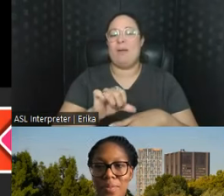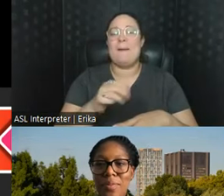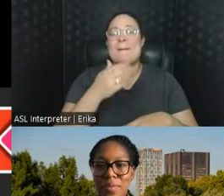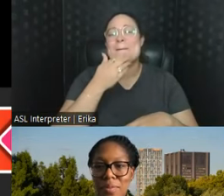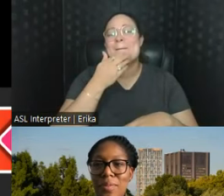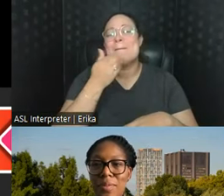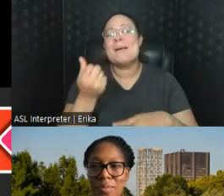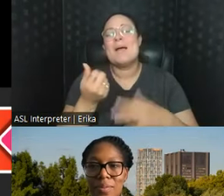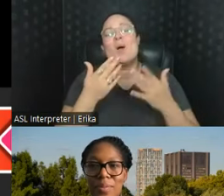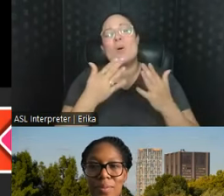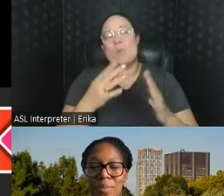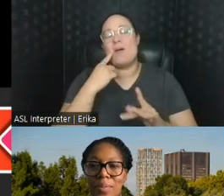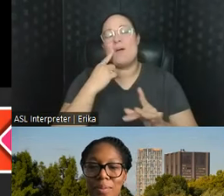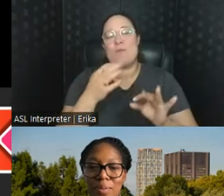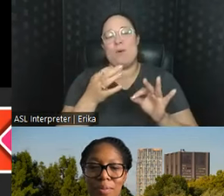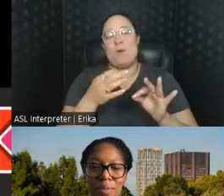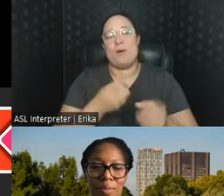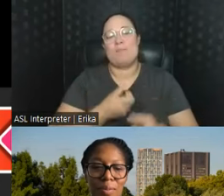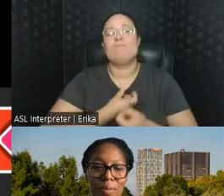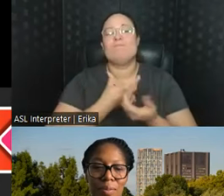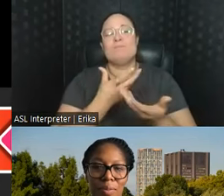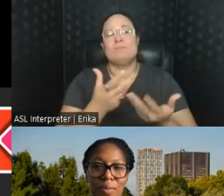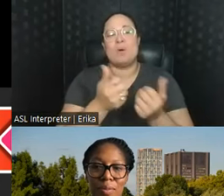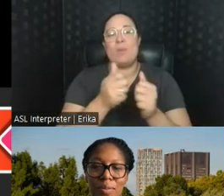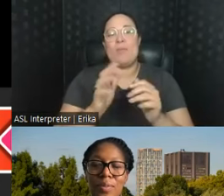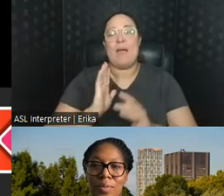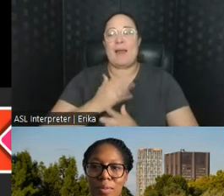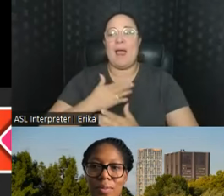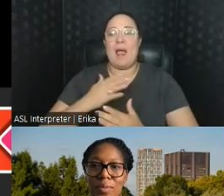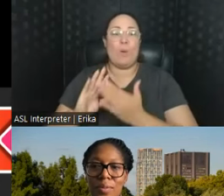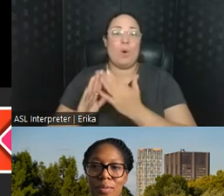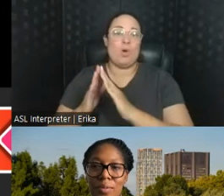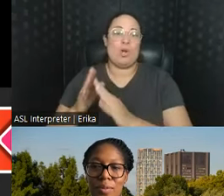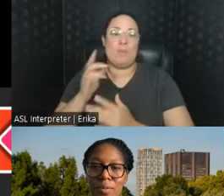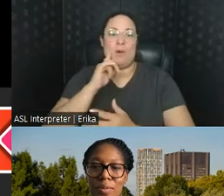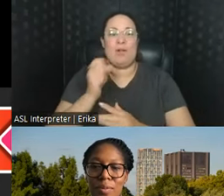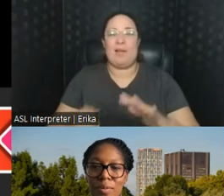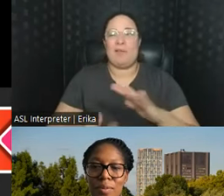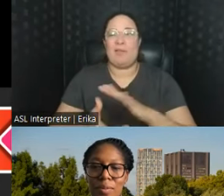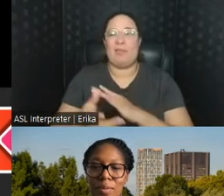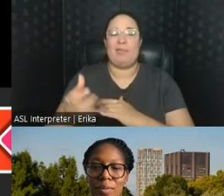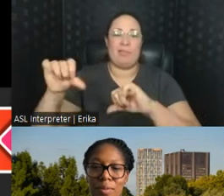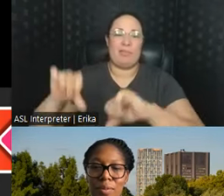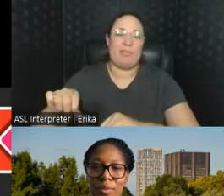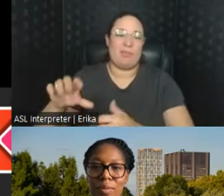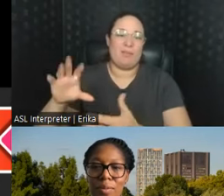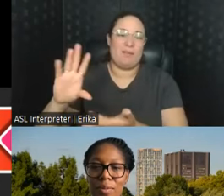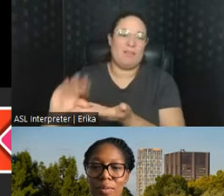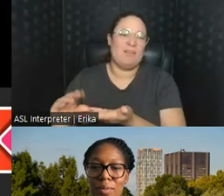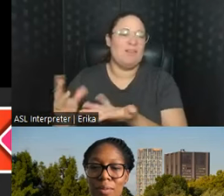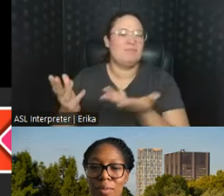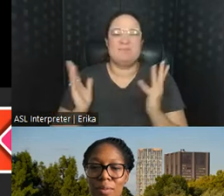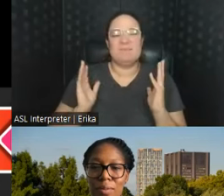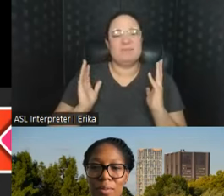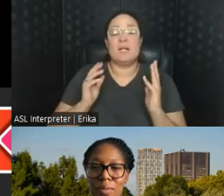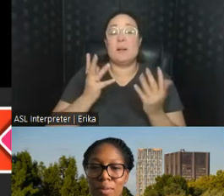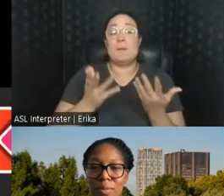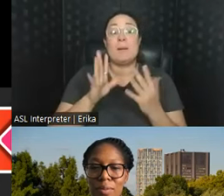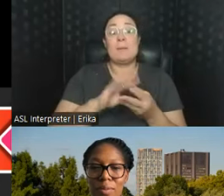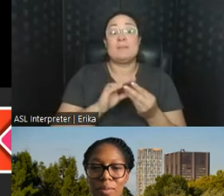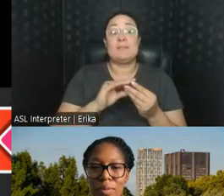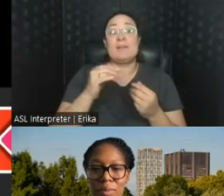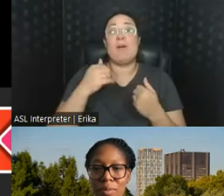of describing that sentiment without throwing our community under the bus, as I was saying before. So, you could say you had a wild